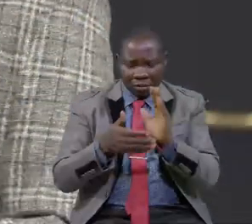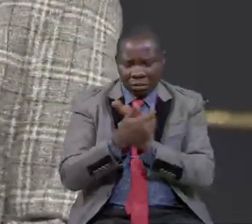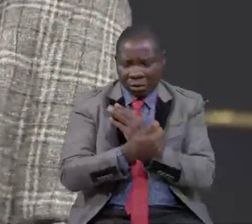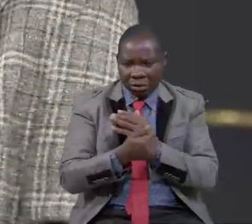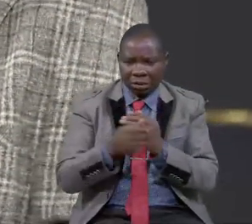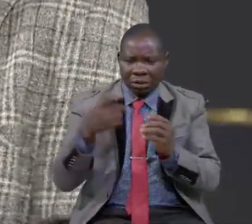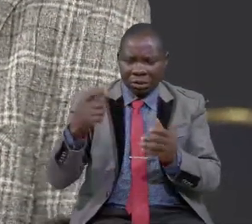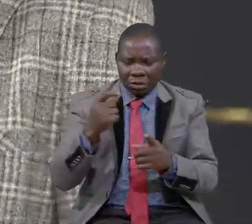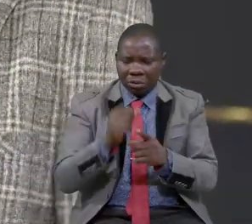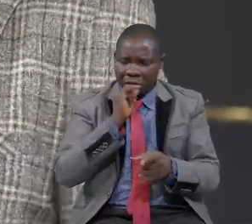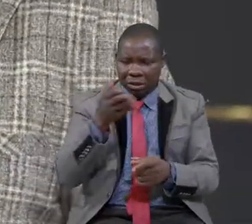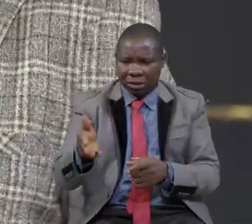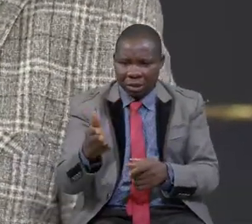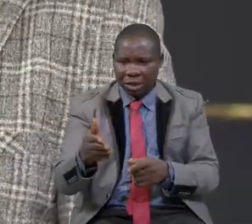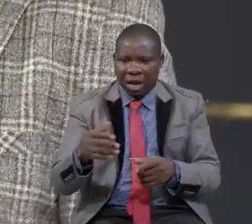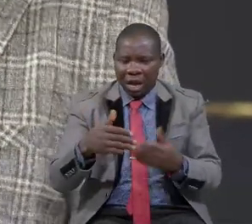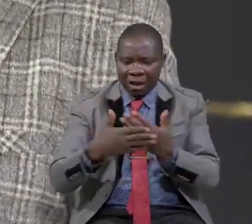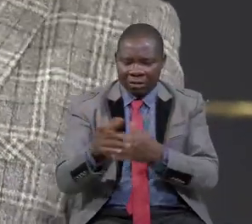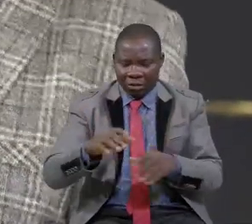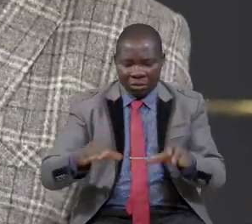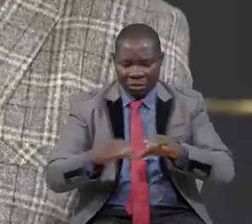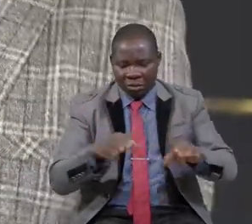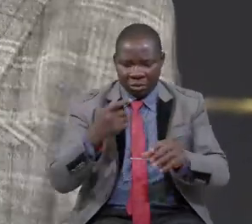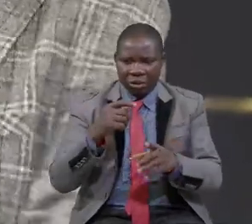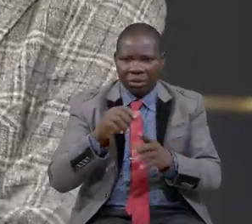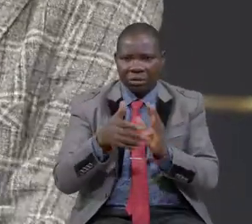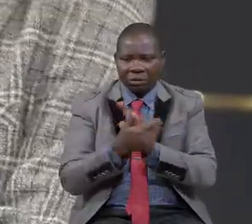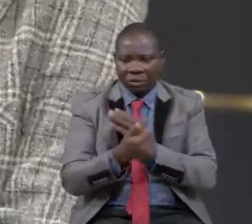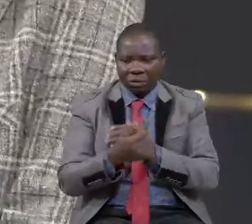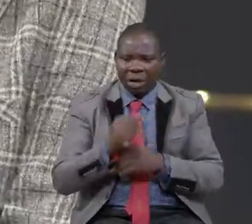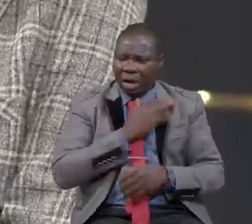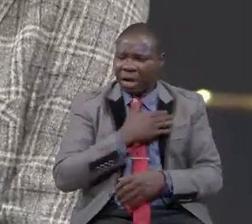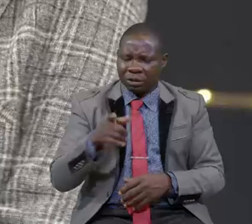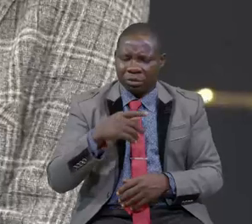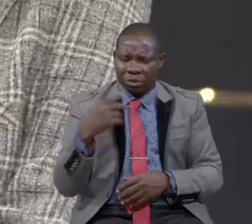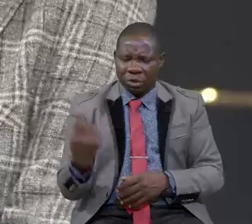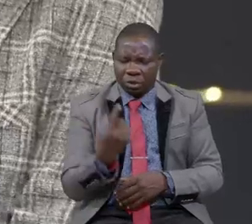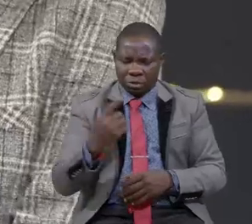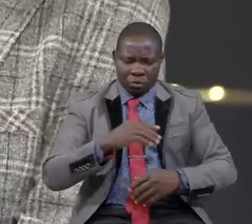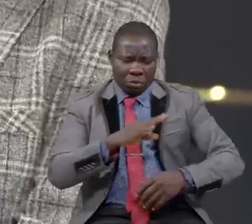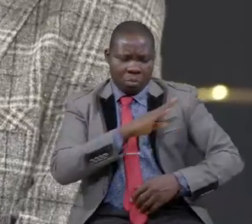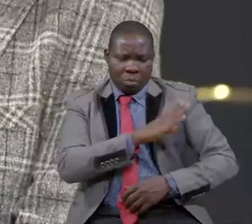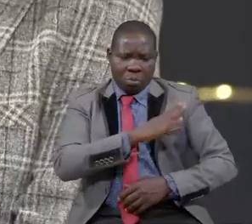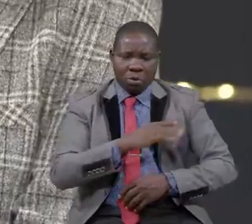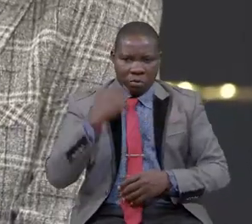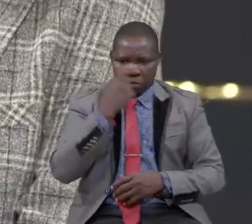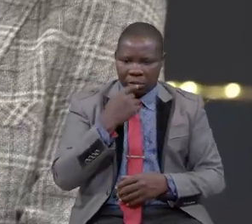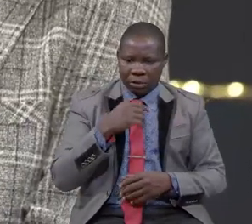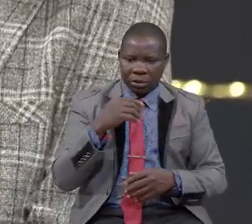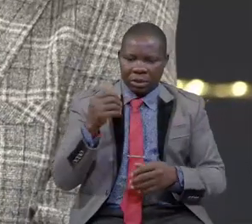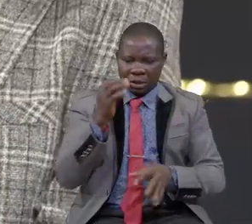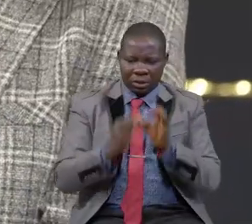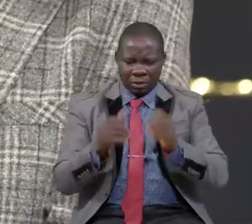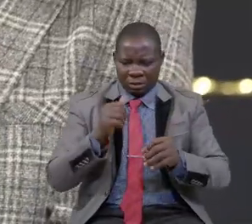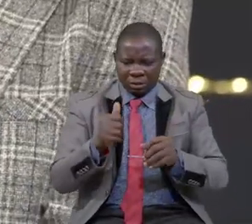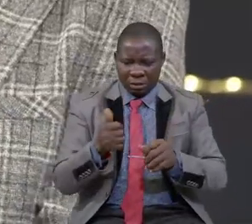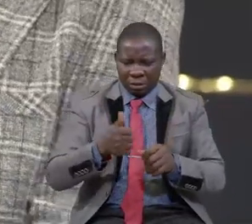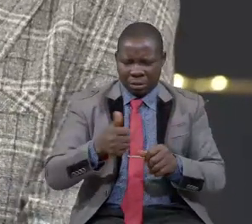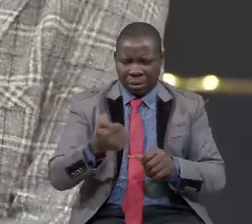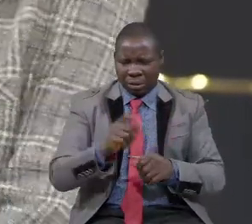you use bold face, when anybody is looking at you, you look at them and you say, you want to talk, and